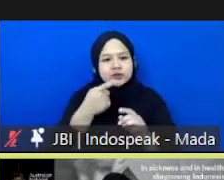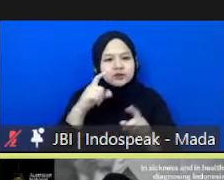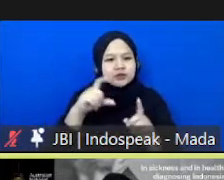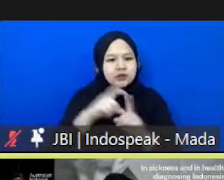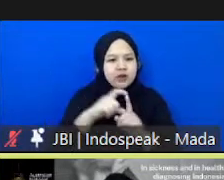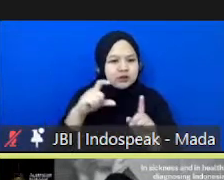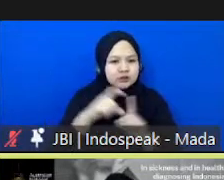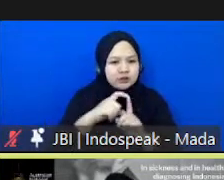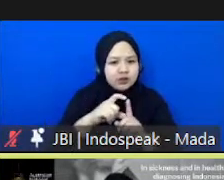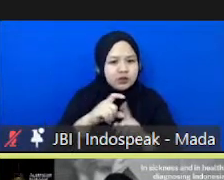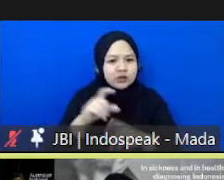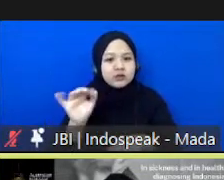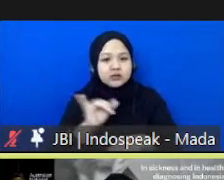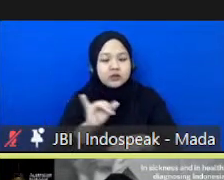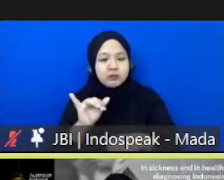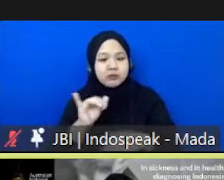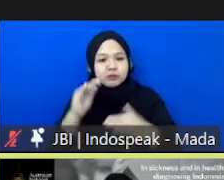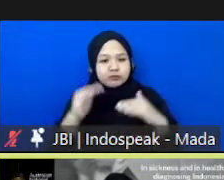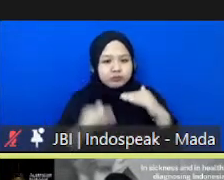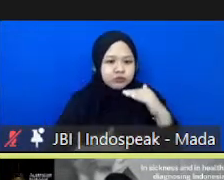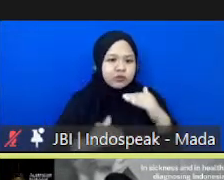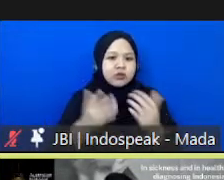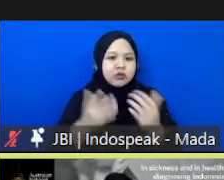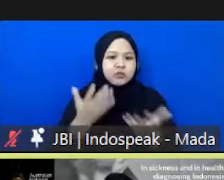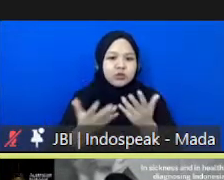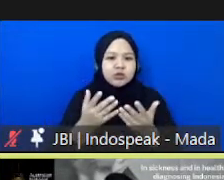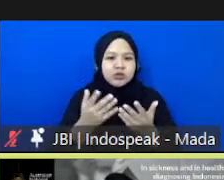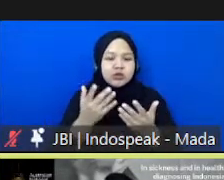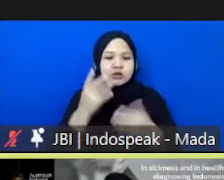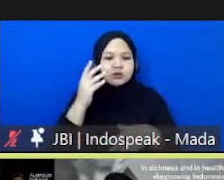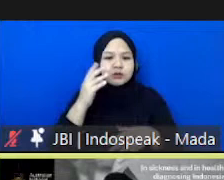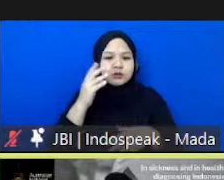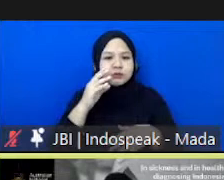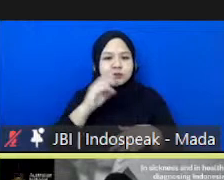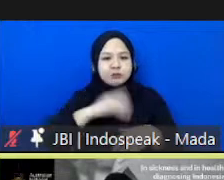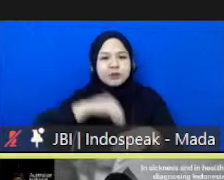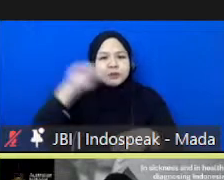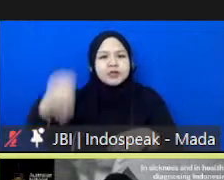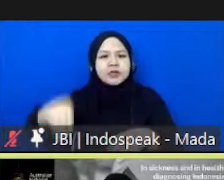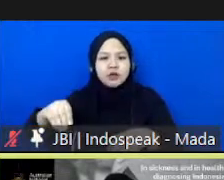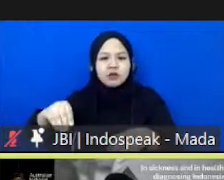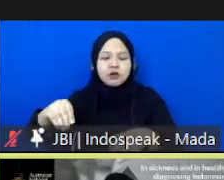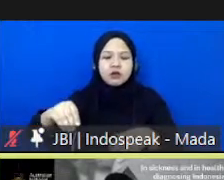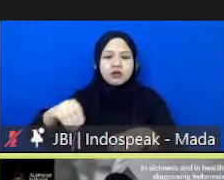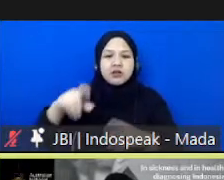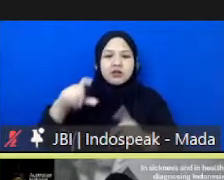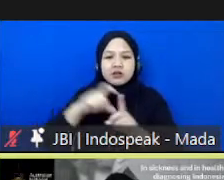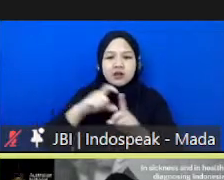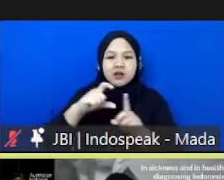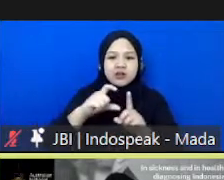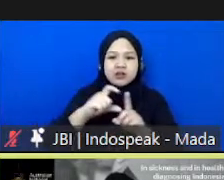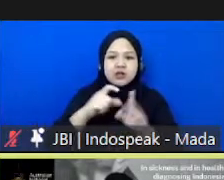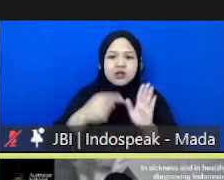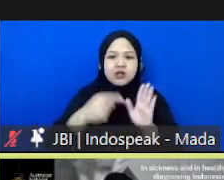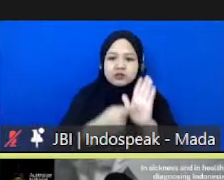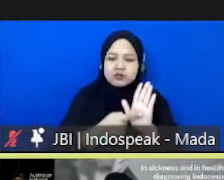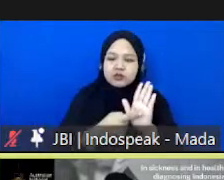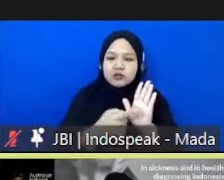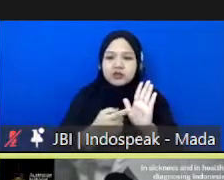down using an exponential smoothing to make the data more representable and see if it